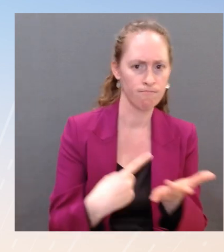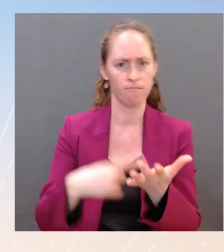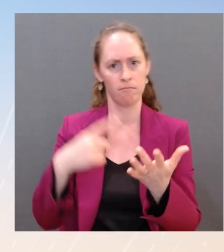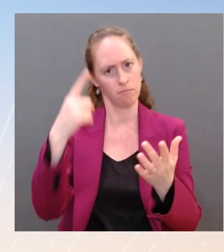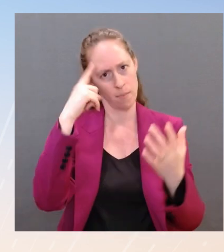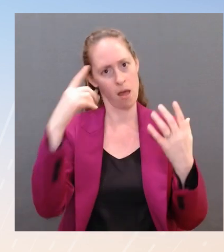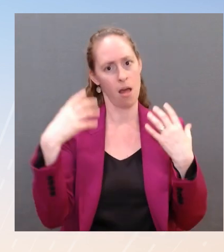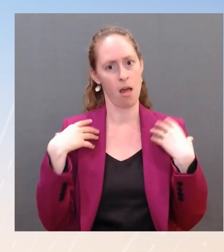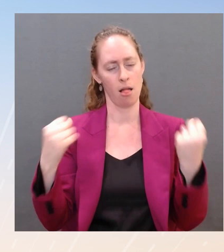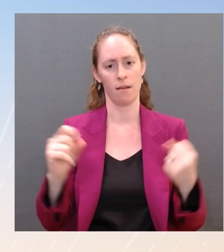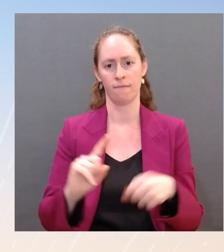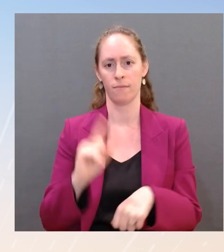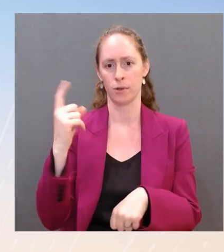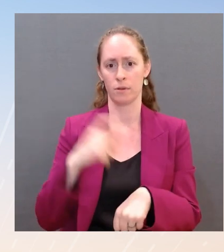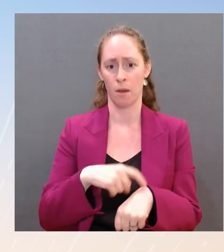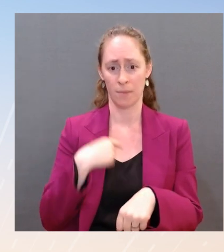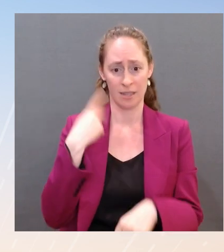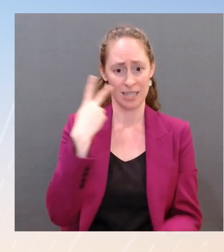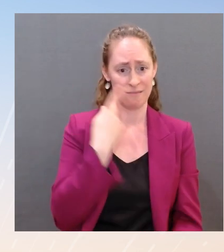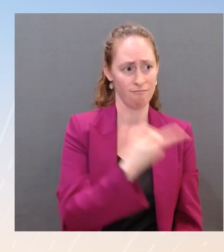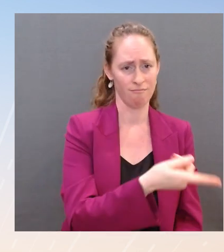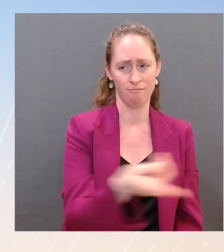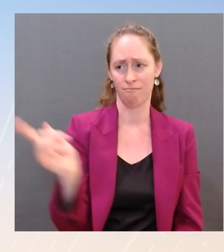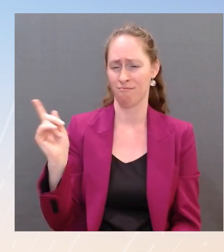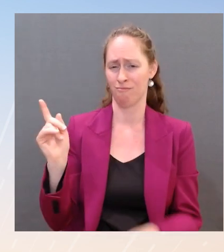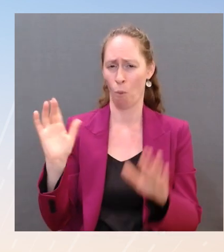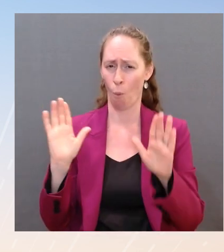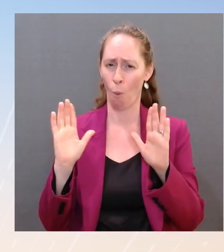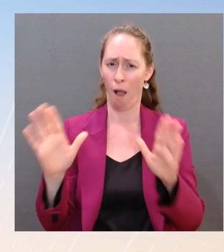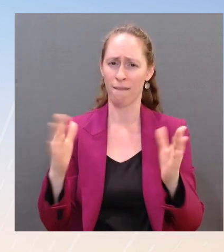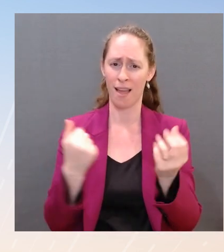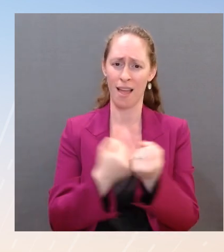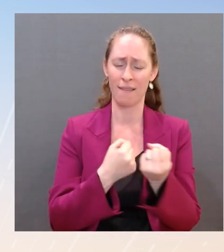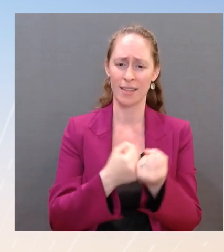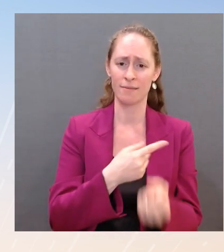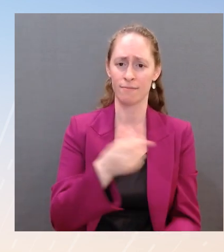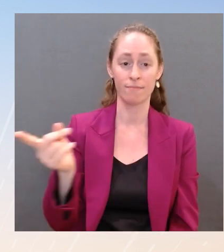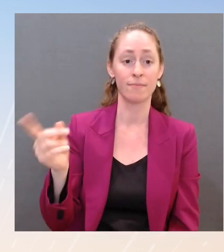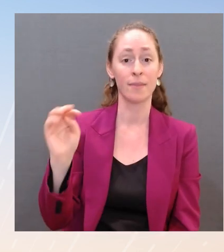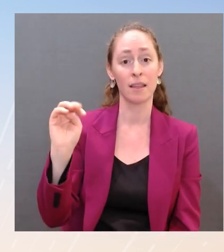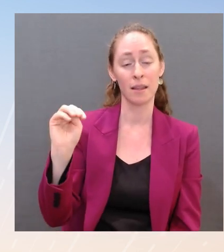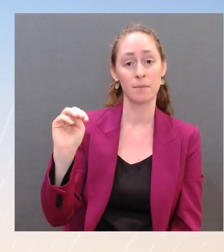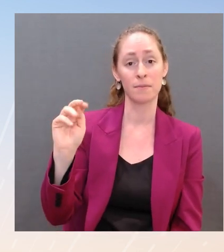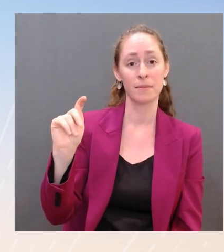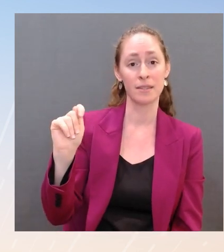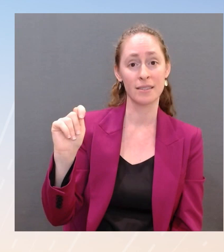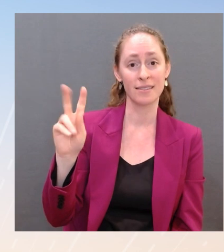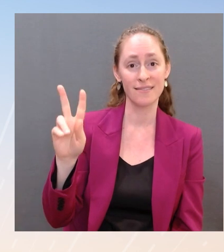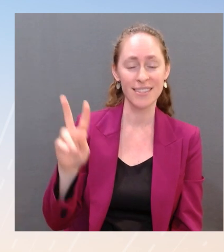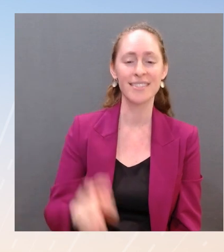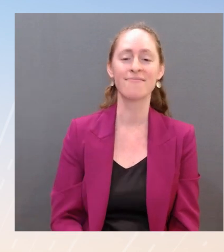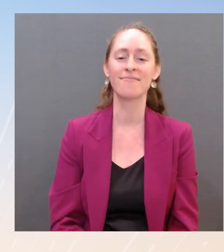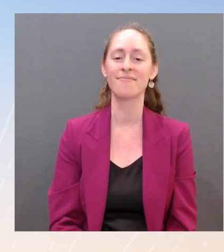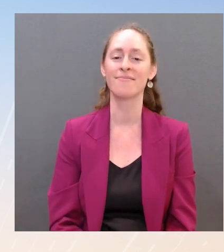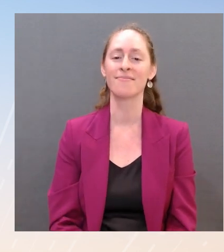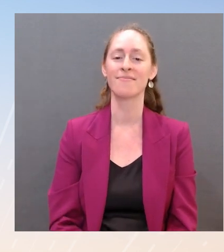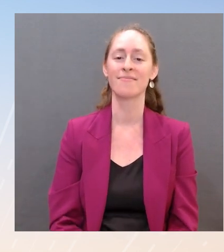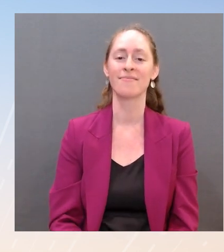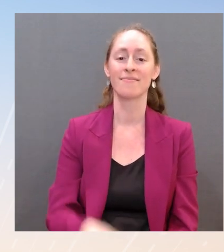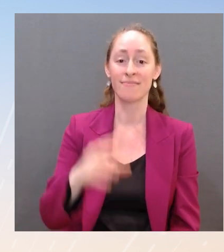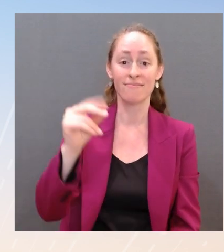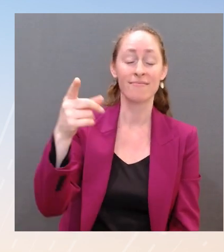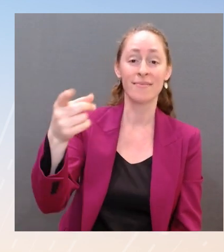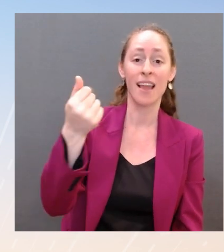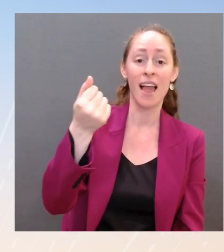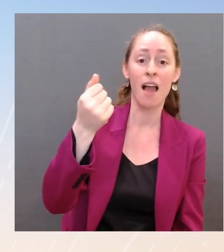advocacy. MTV Entertainment Studios and 18 mental health nonprofit partners, including My Social